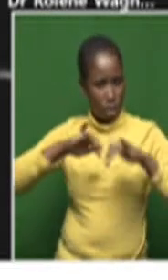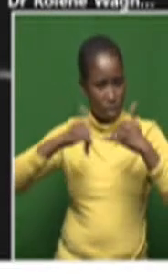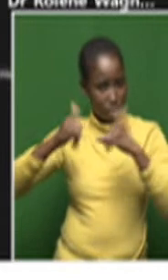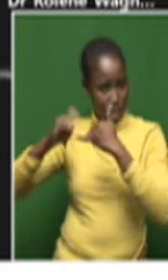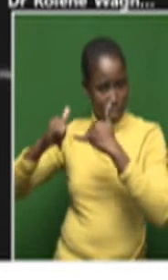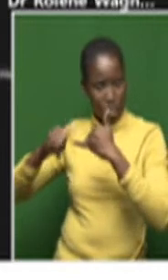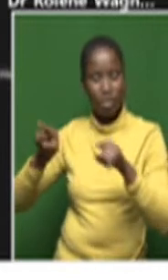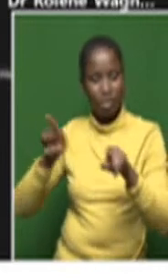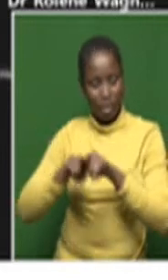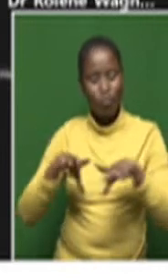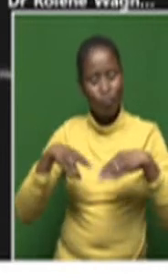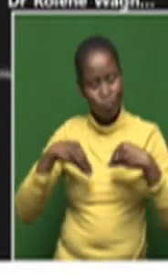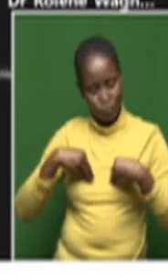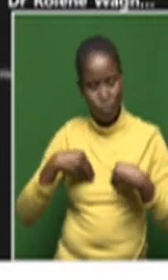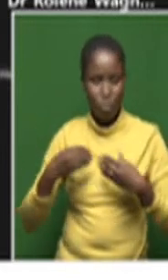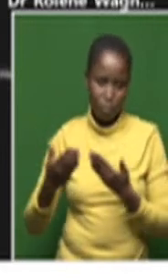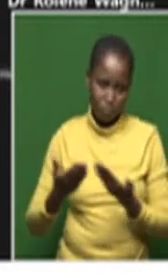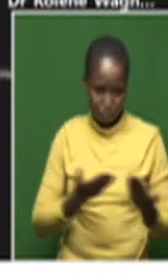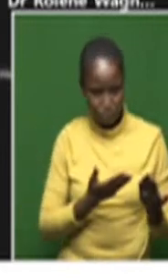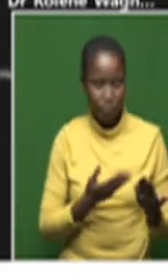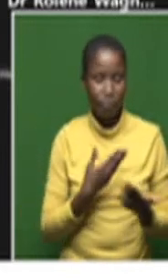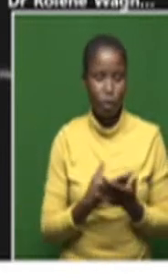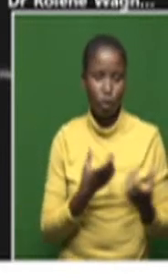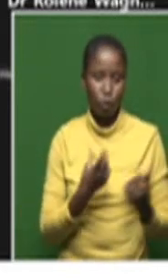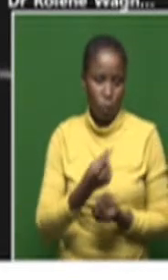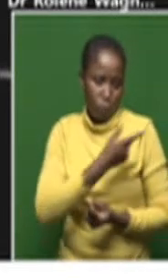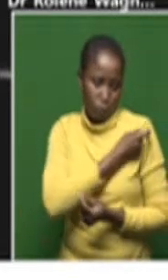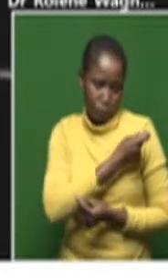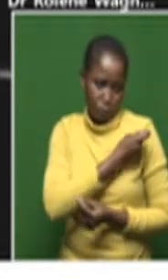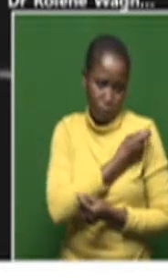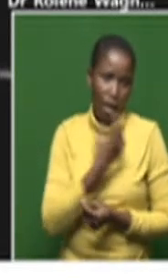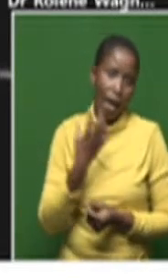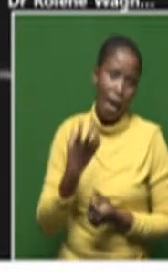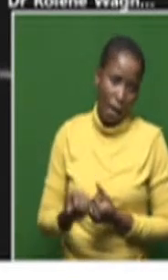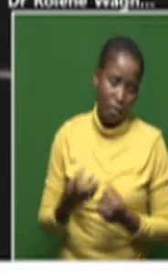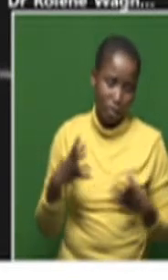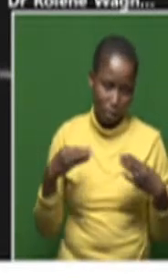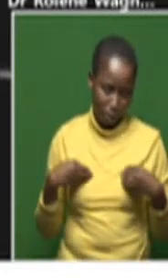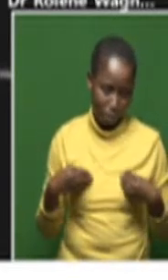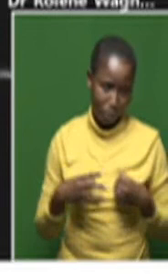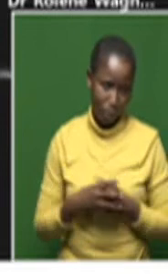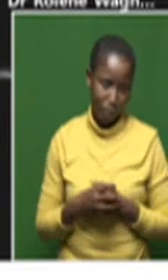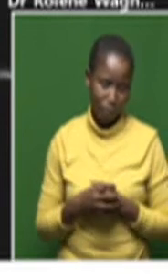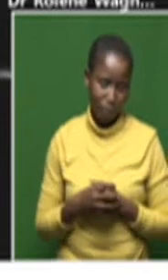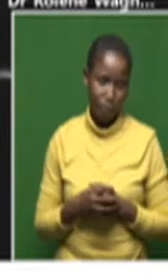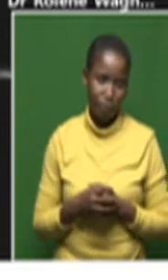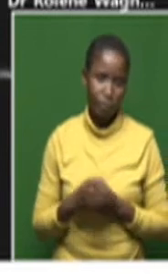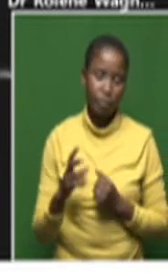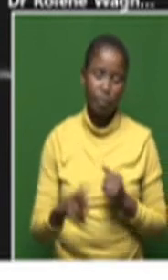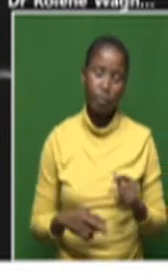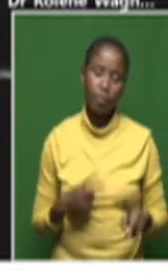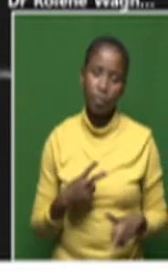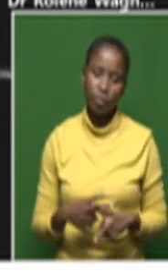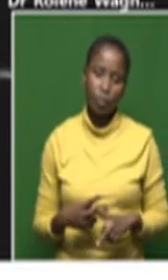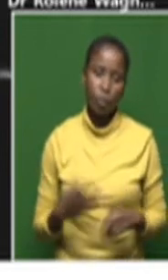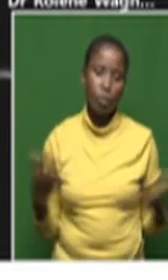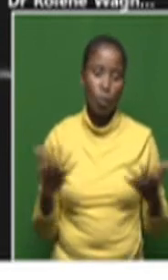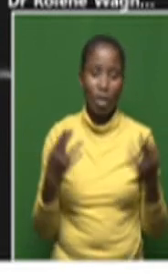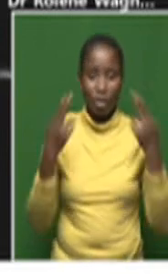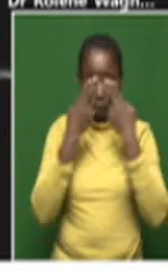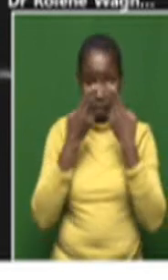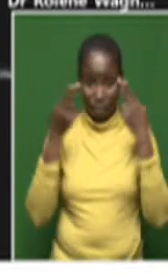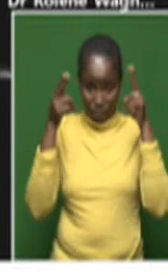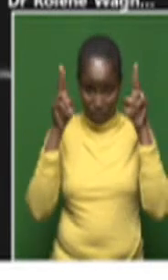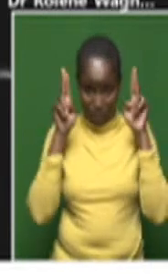come on board, both in both of our metros, but also in the universities